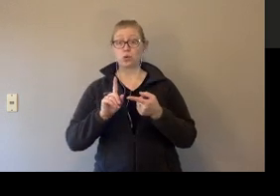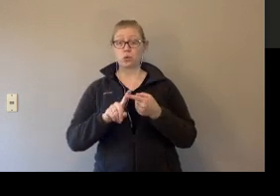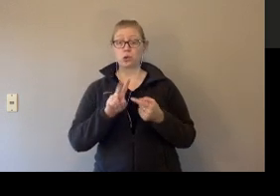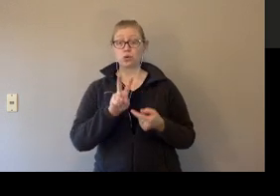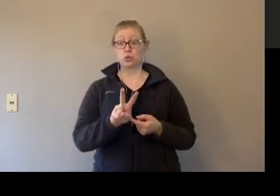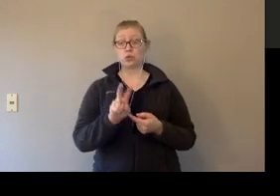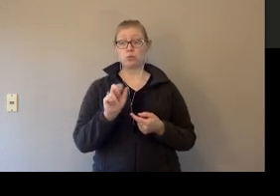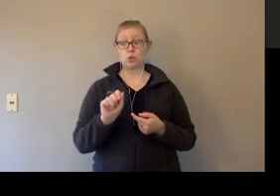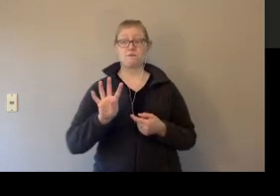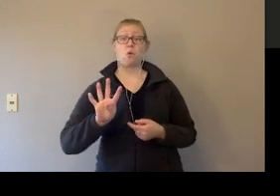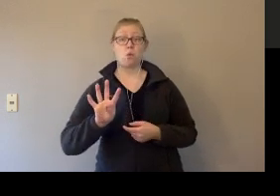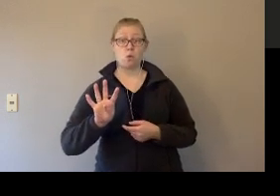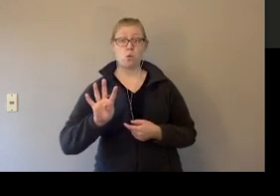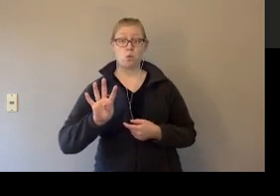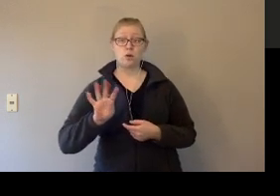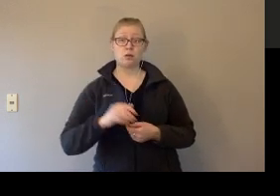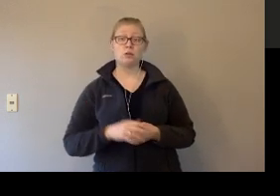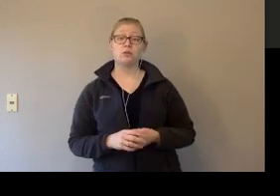2.4.